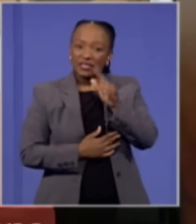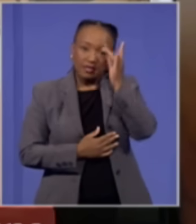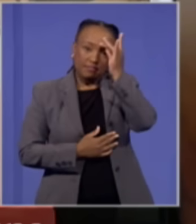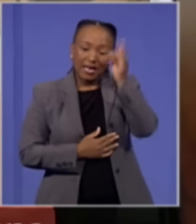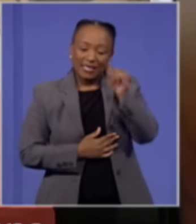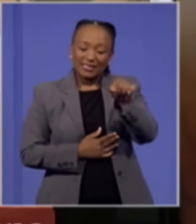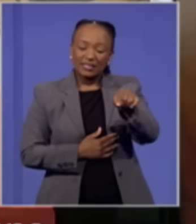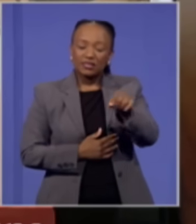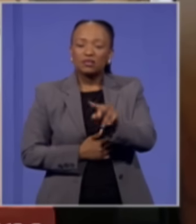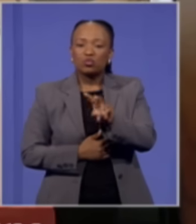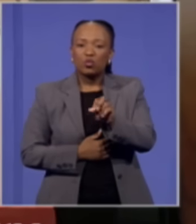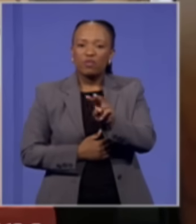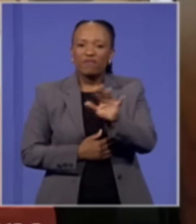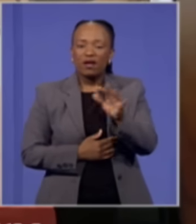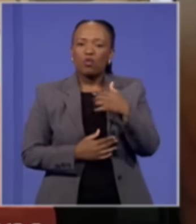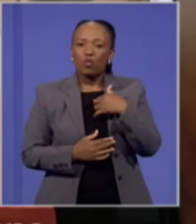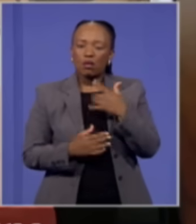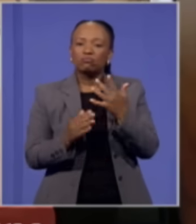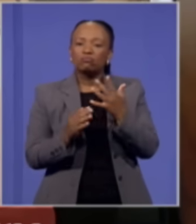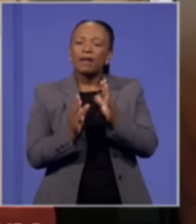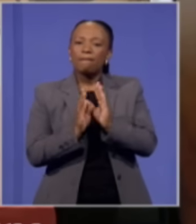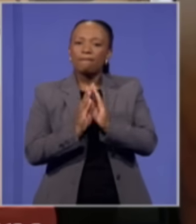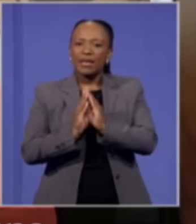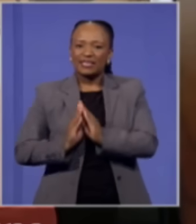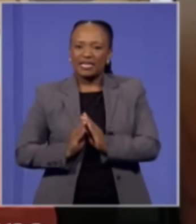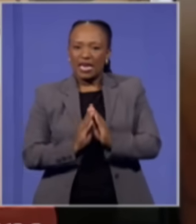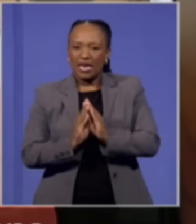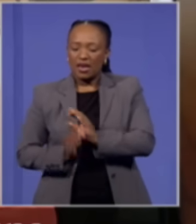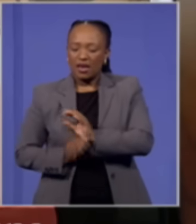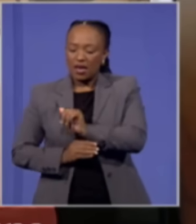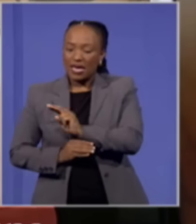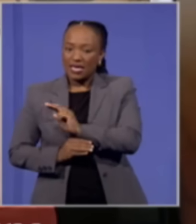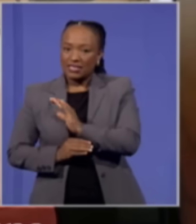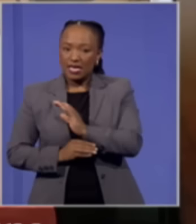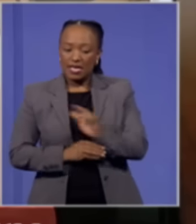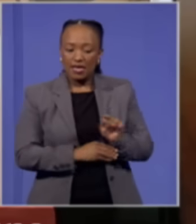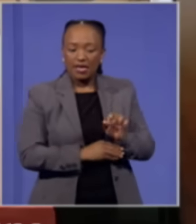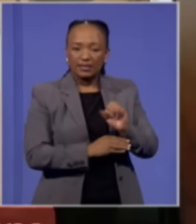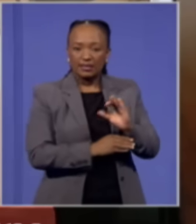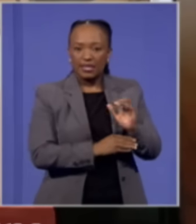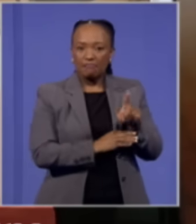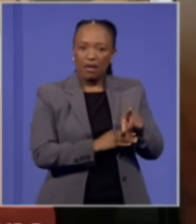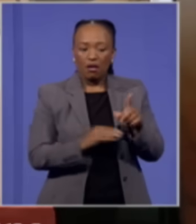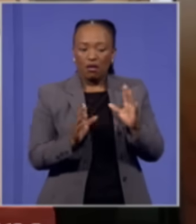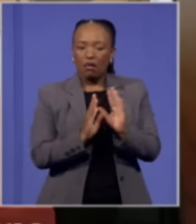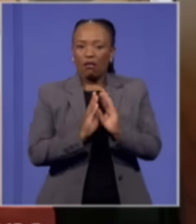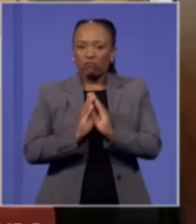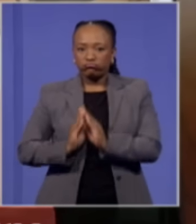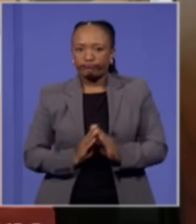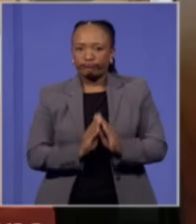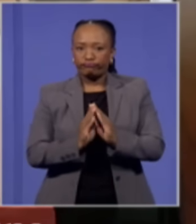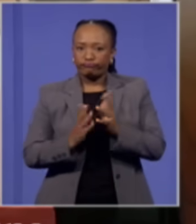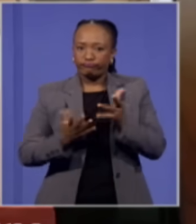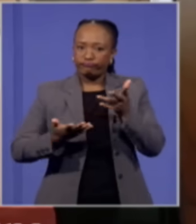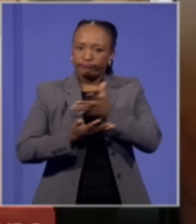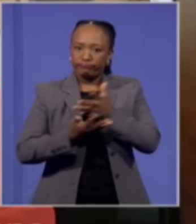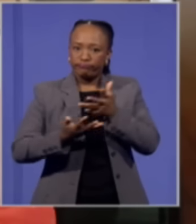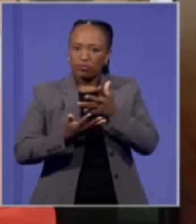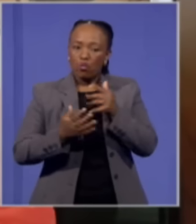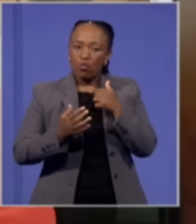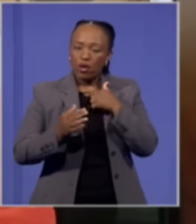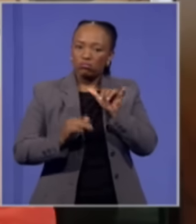2025, we will be holding a bilateral session with the ANC to address a number of strategic issues of mutual interest